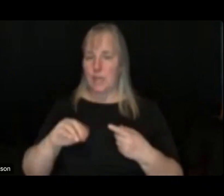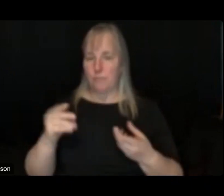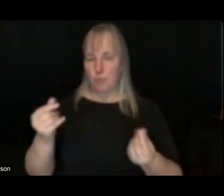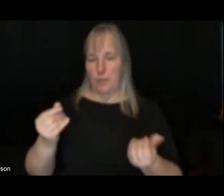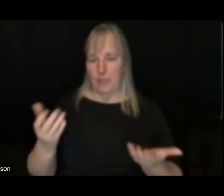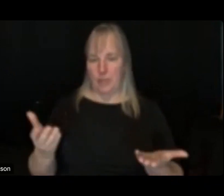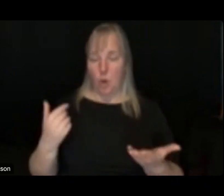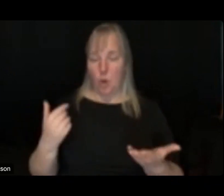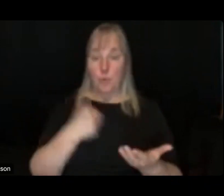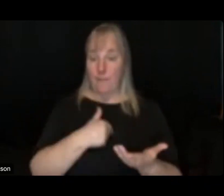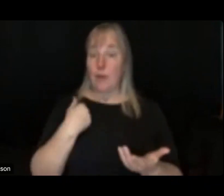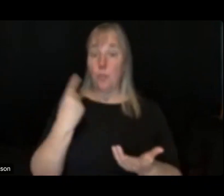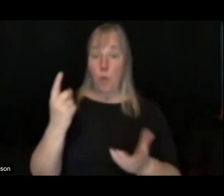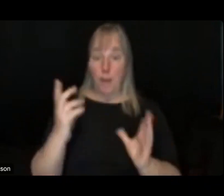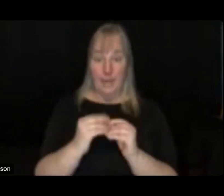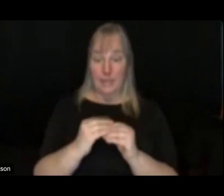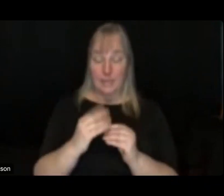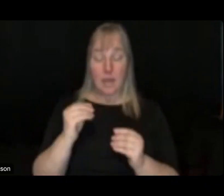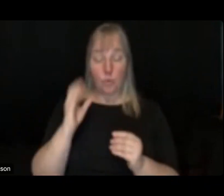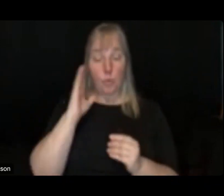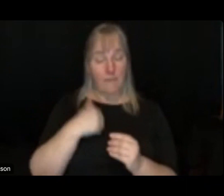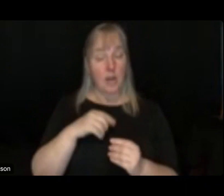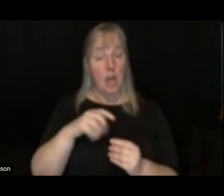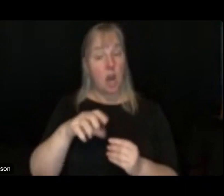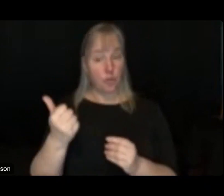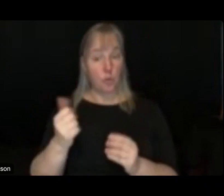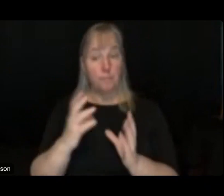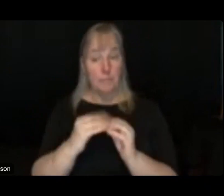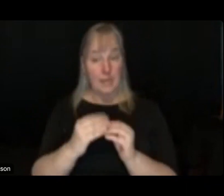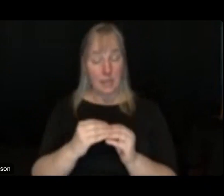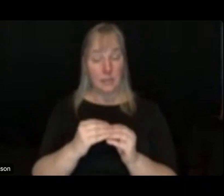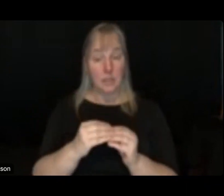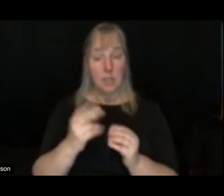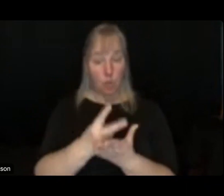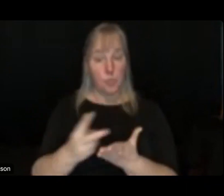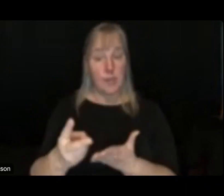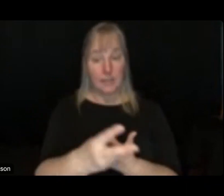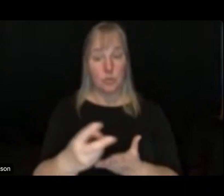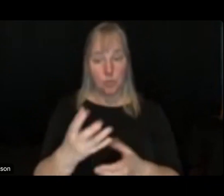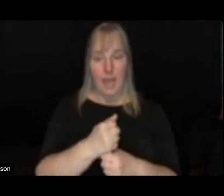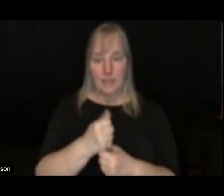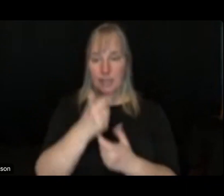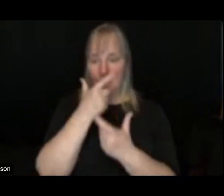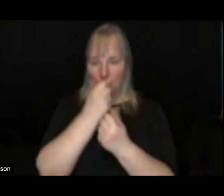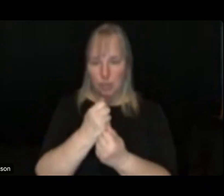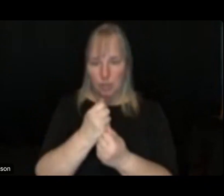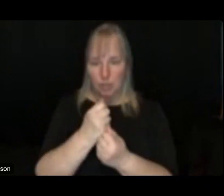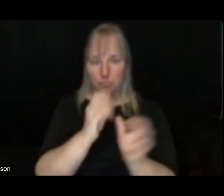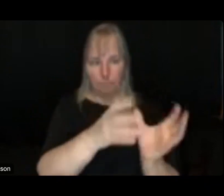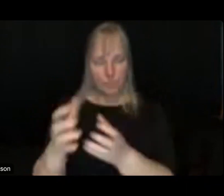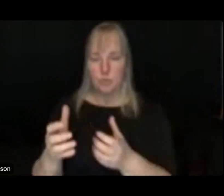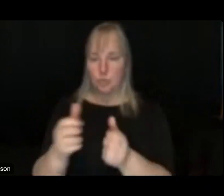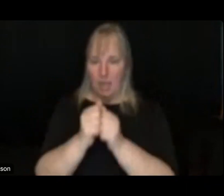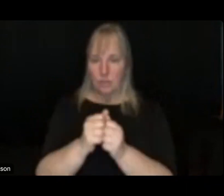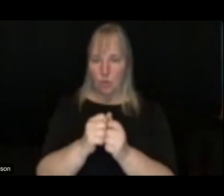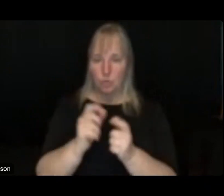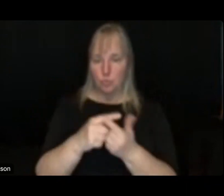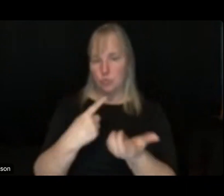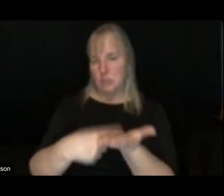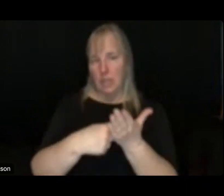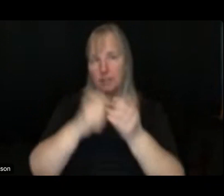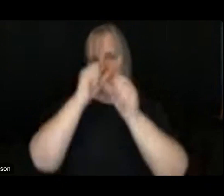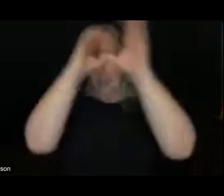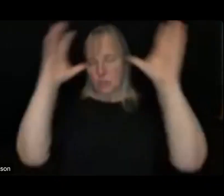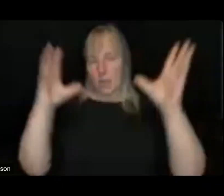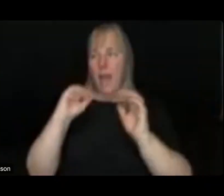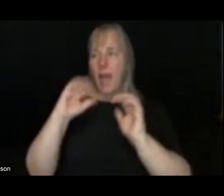and we're having another meeting in 2 weeks actually to get stakeholders together to talk about the vision, how we can use the federal money along with other monies to kind